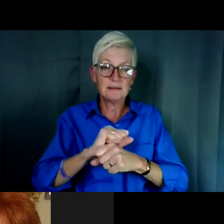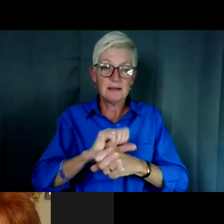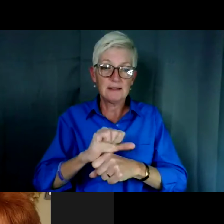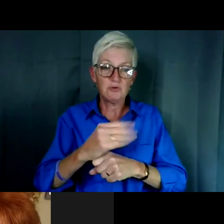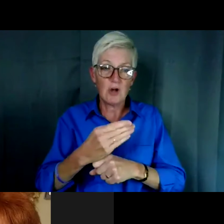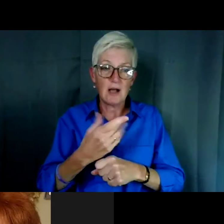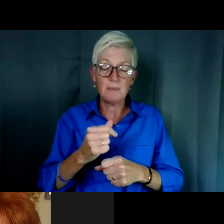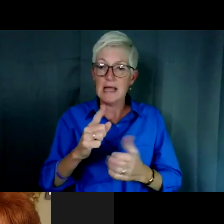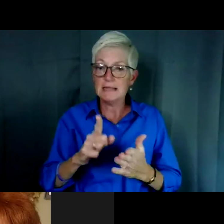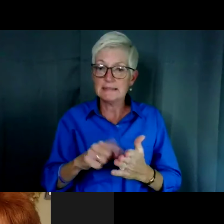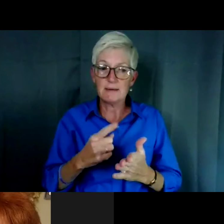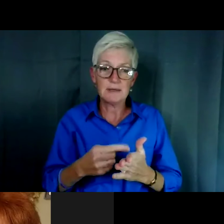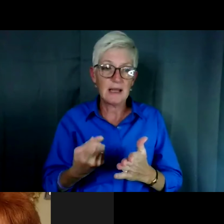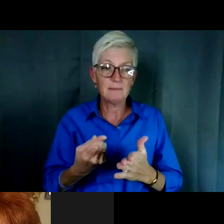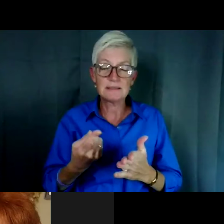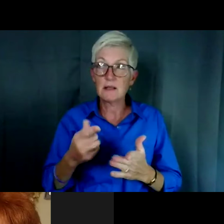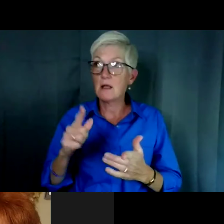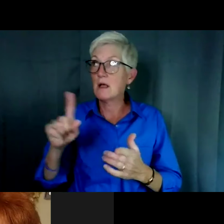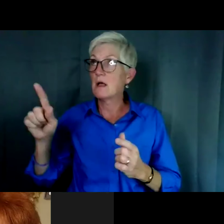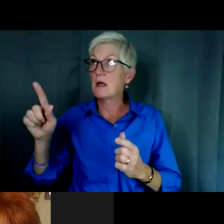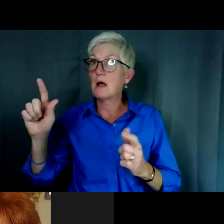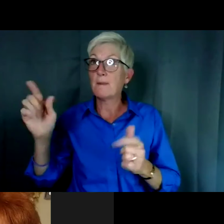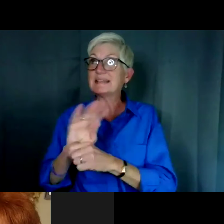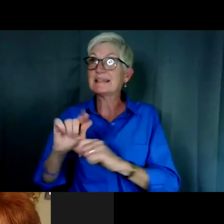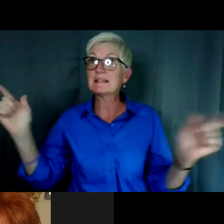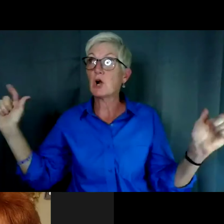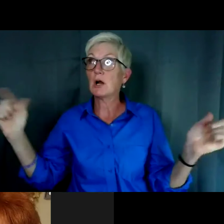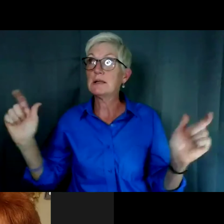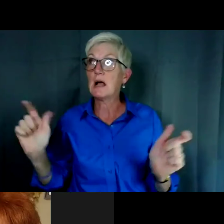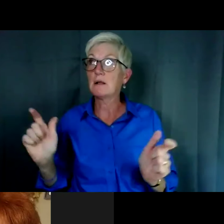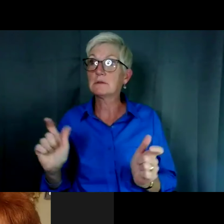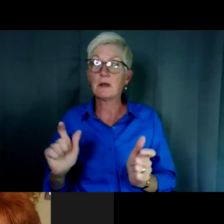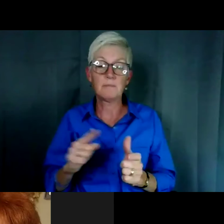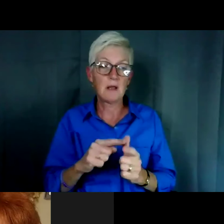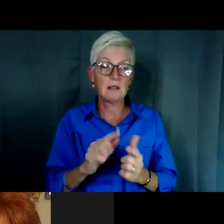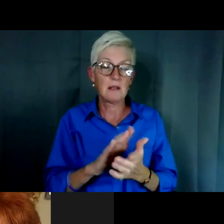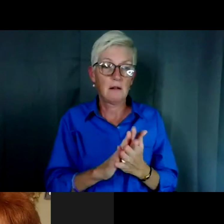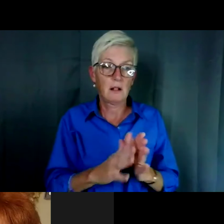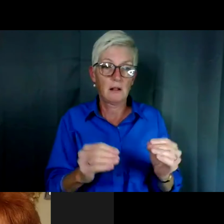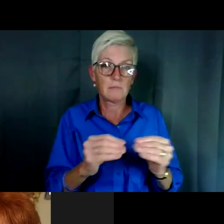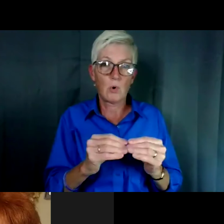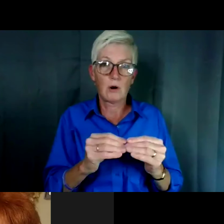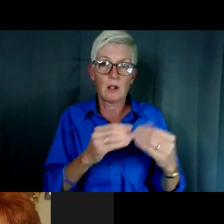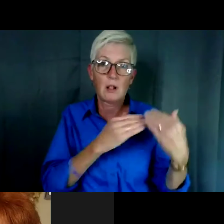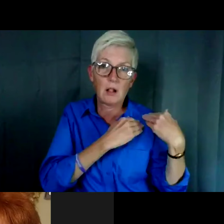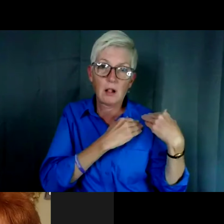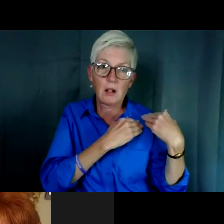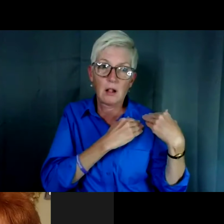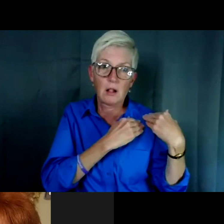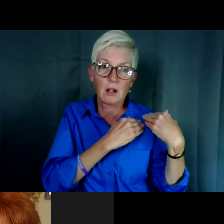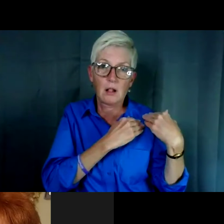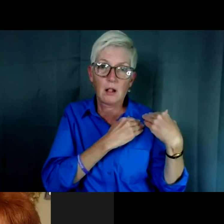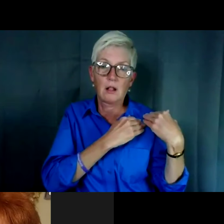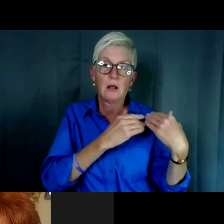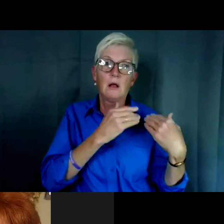know, with all this downsizing and everything they have, all of a sudden they're getting more and more tasks assigned to them.